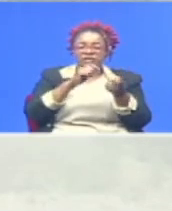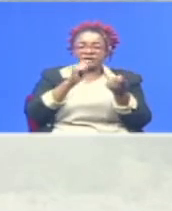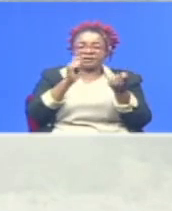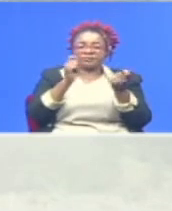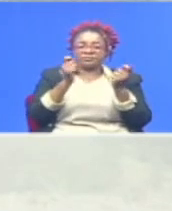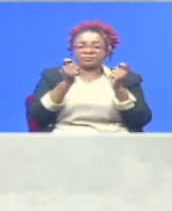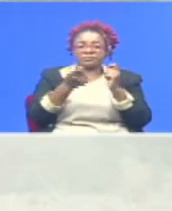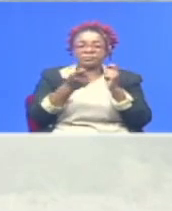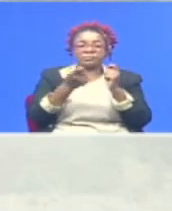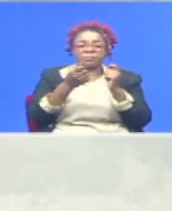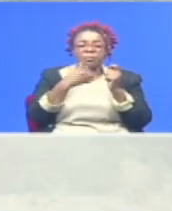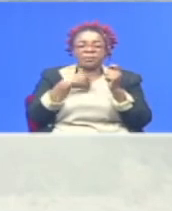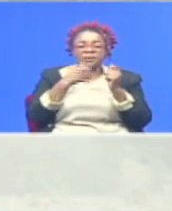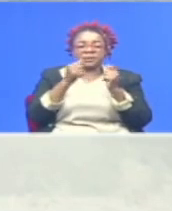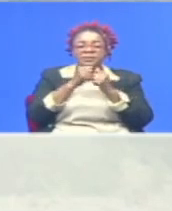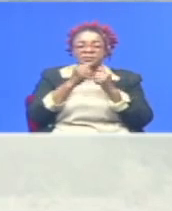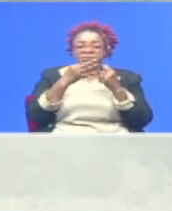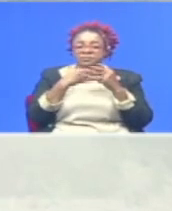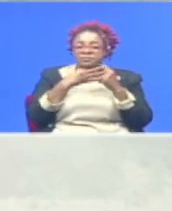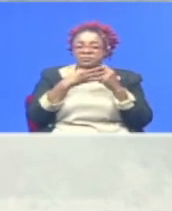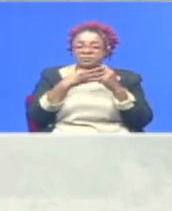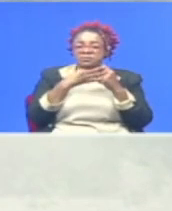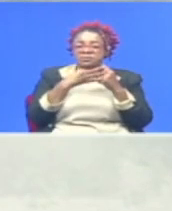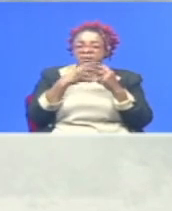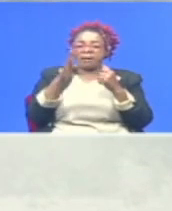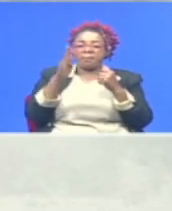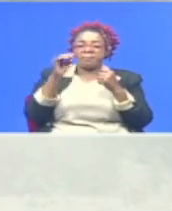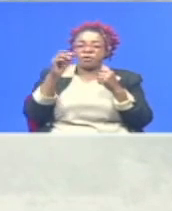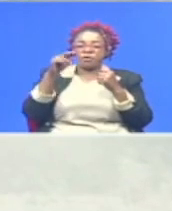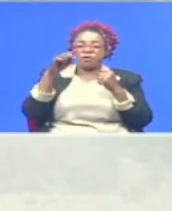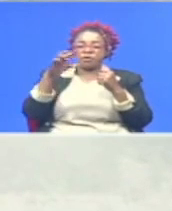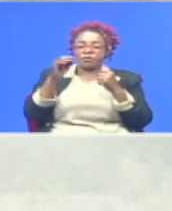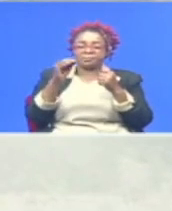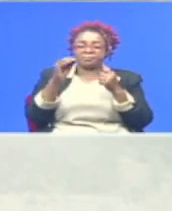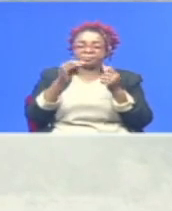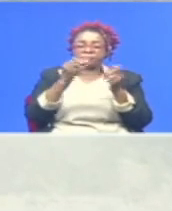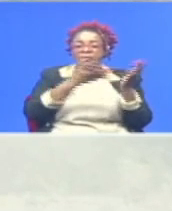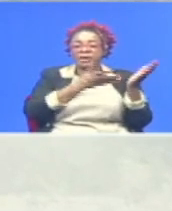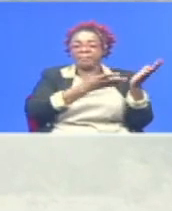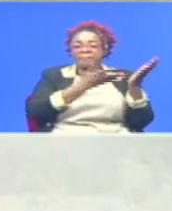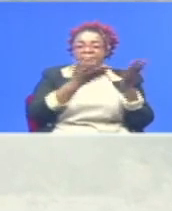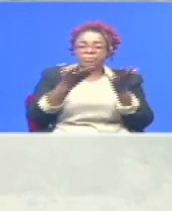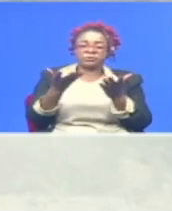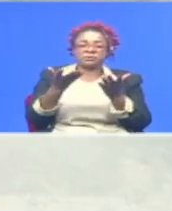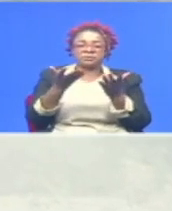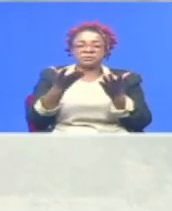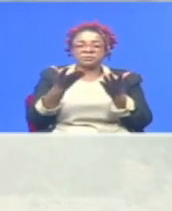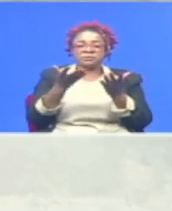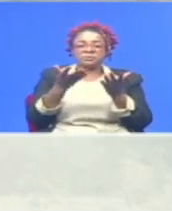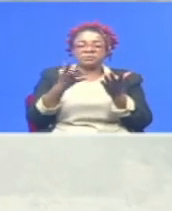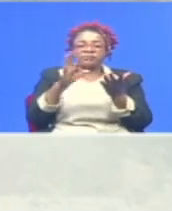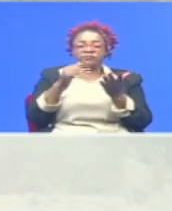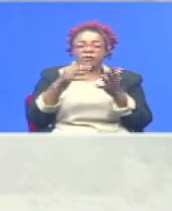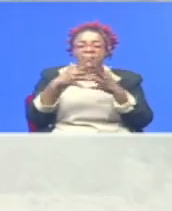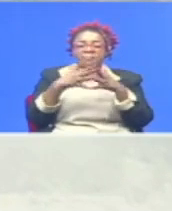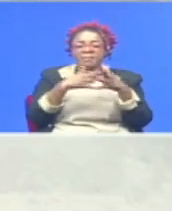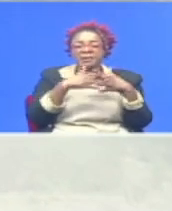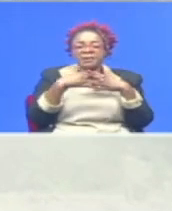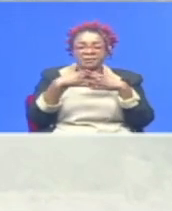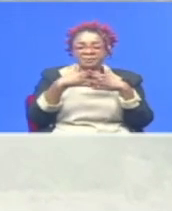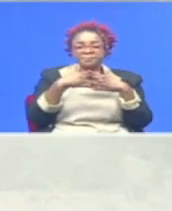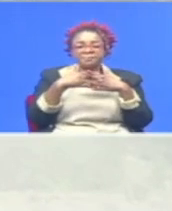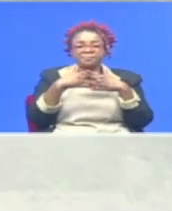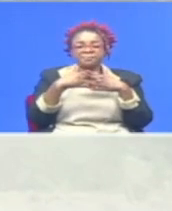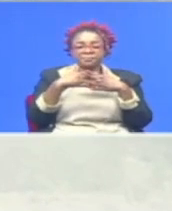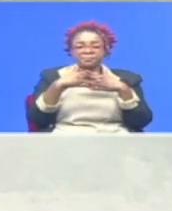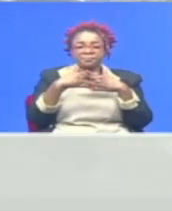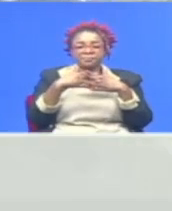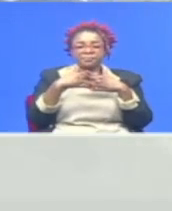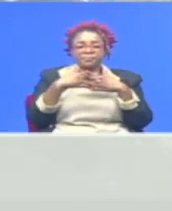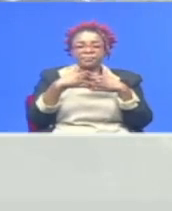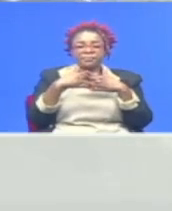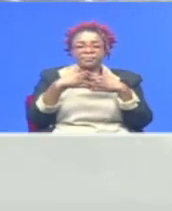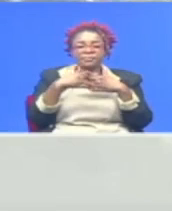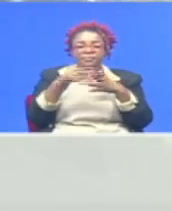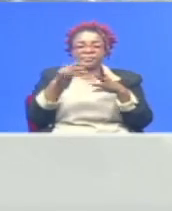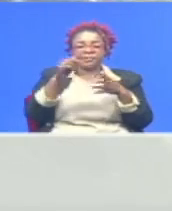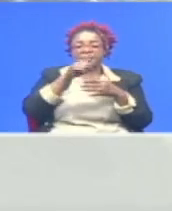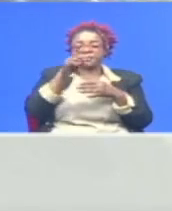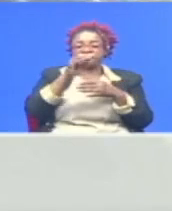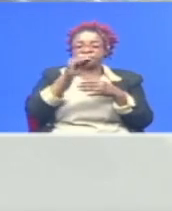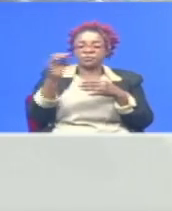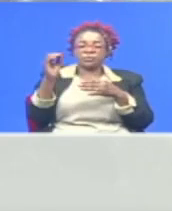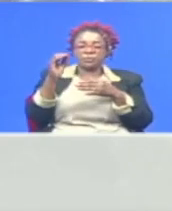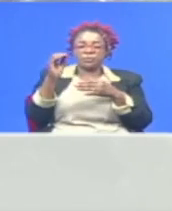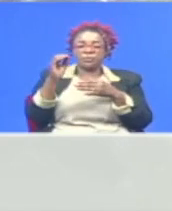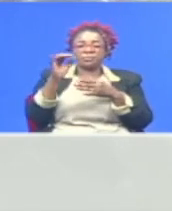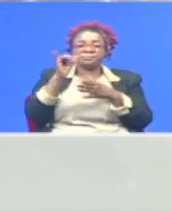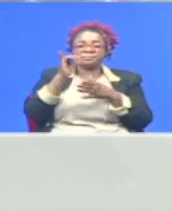had 18 bongo which were imported from United States of America zoos. And these bongos